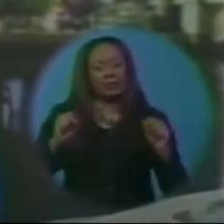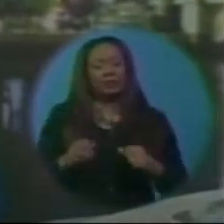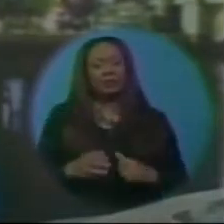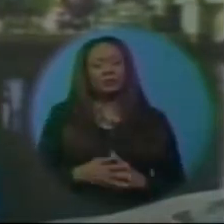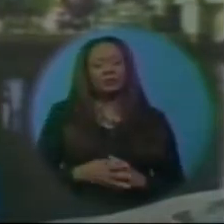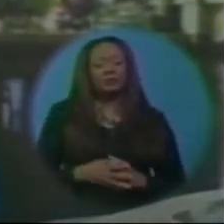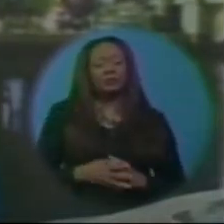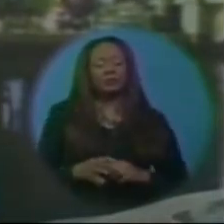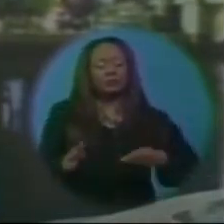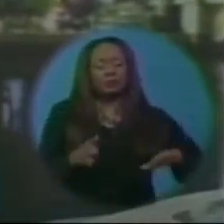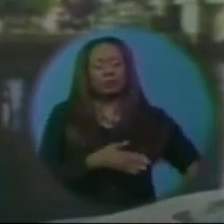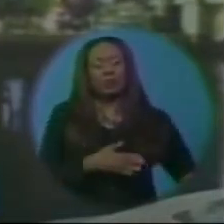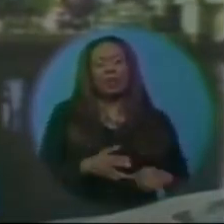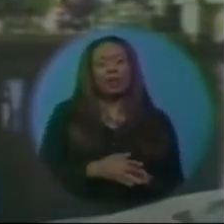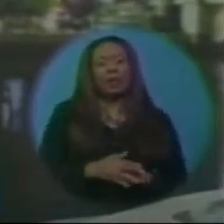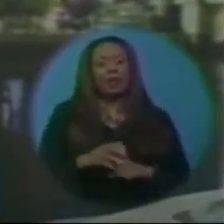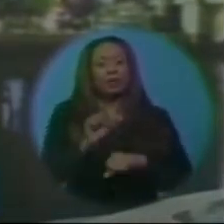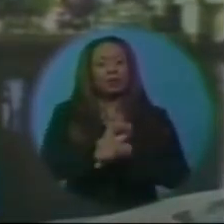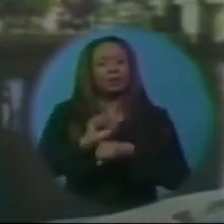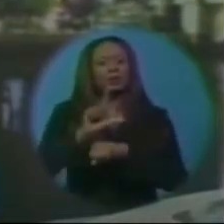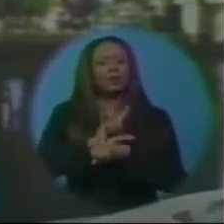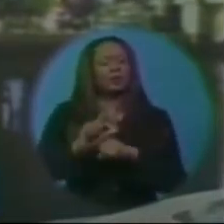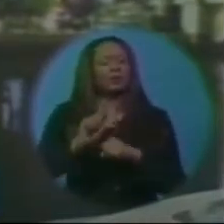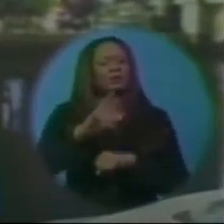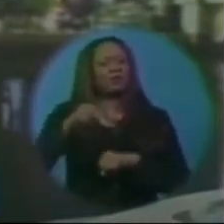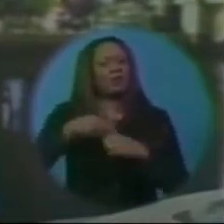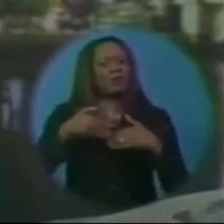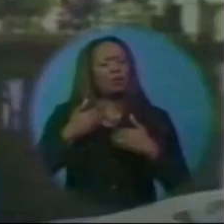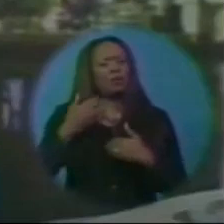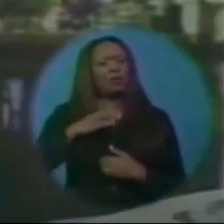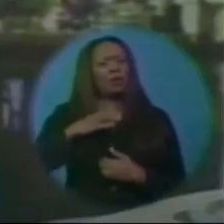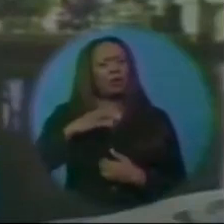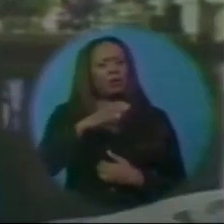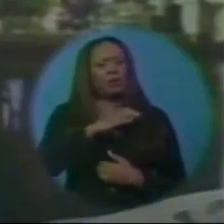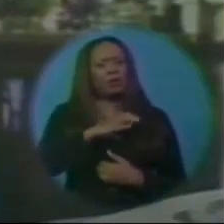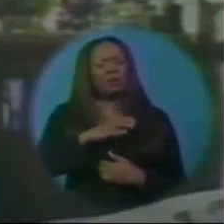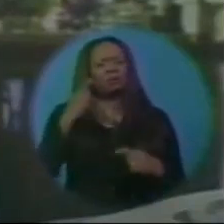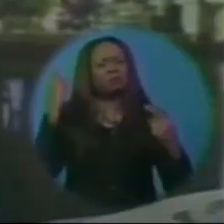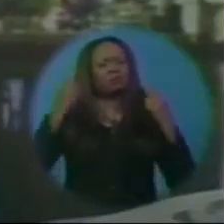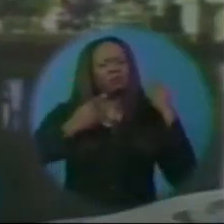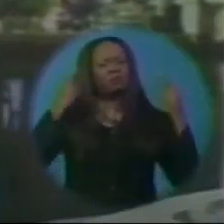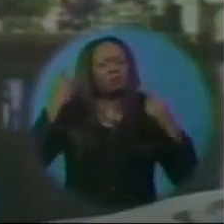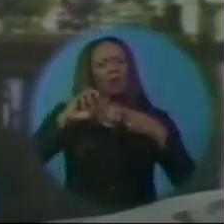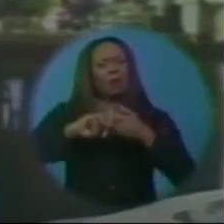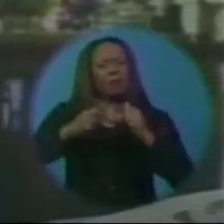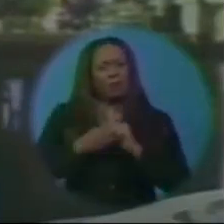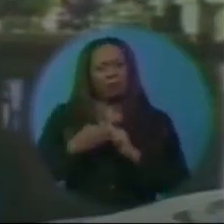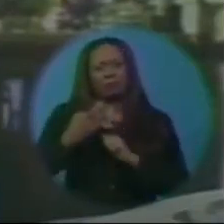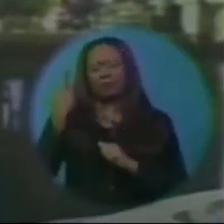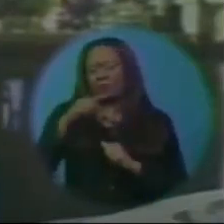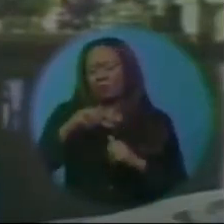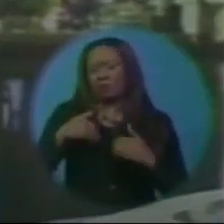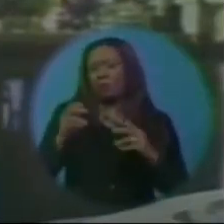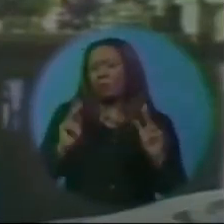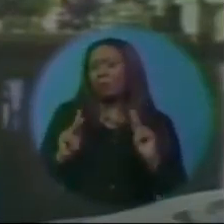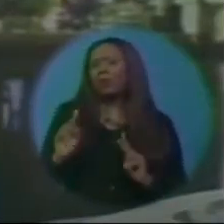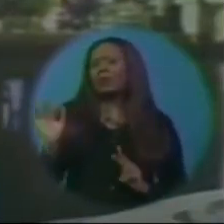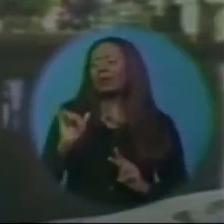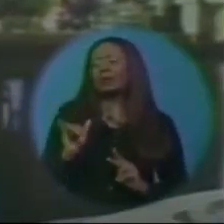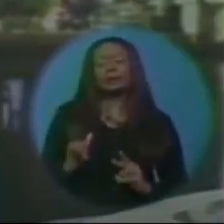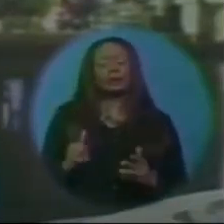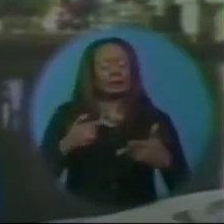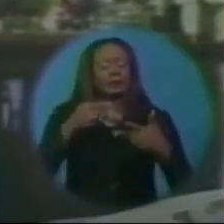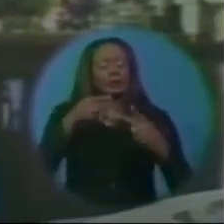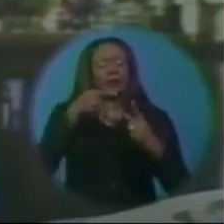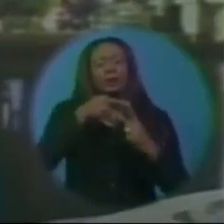Over to St. Lucia, the National Youth Council is concerned about the social ills affecting young people, in particular gun violence and